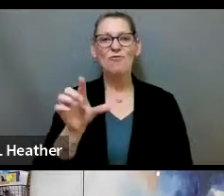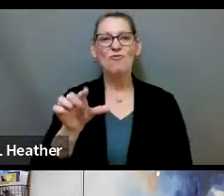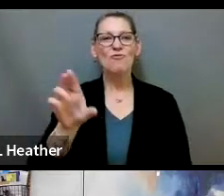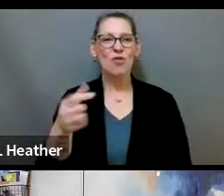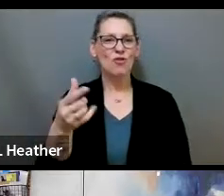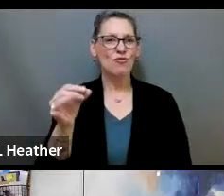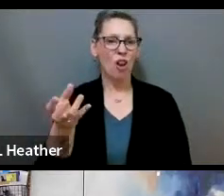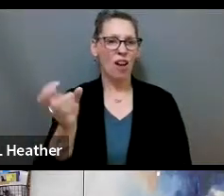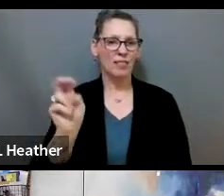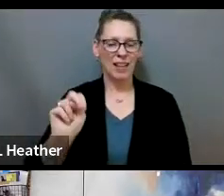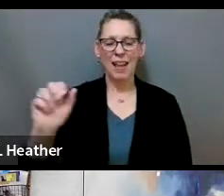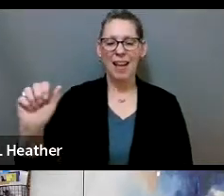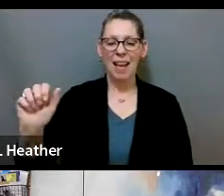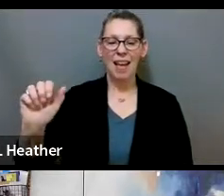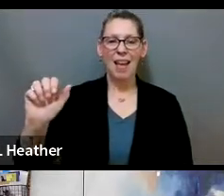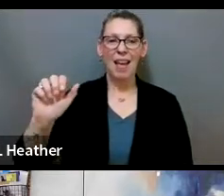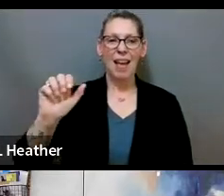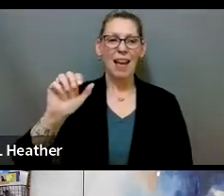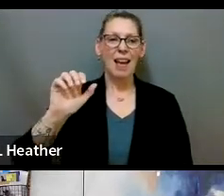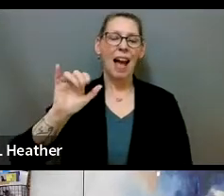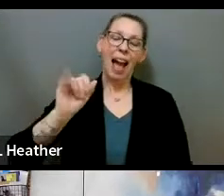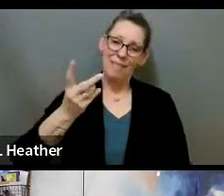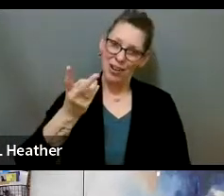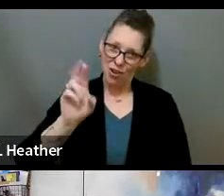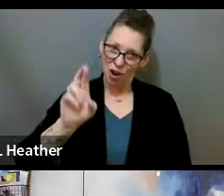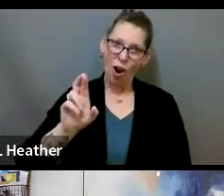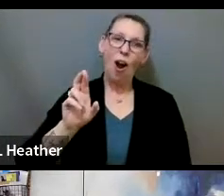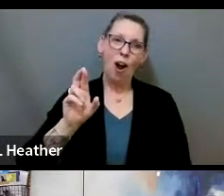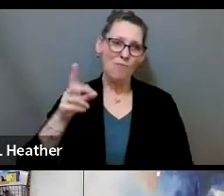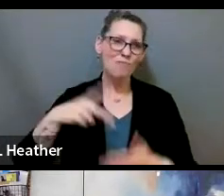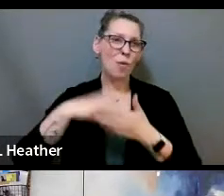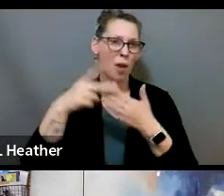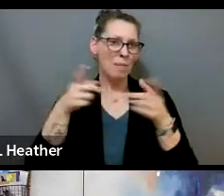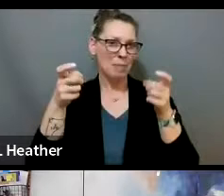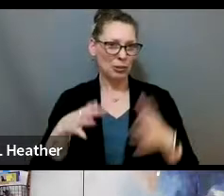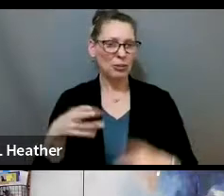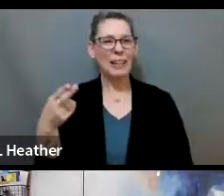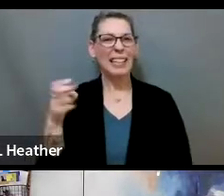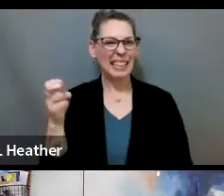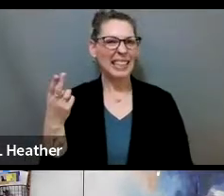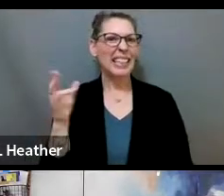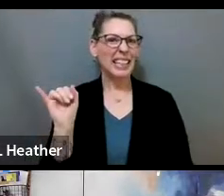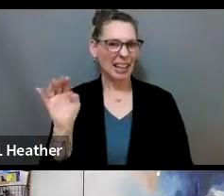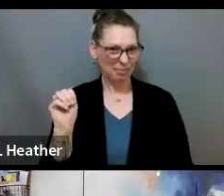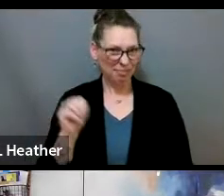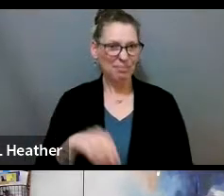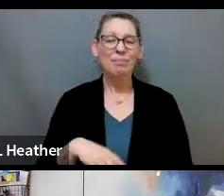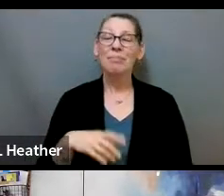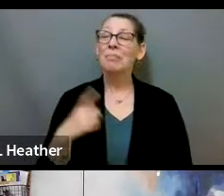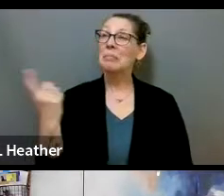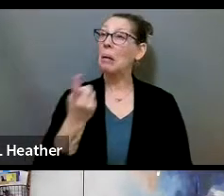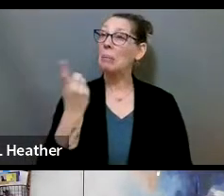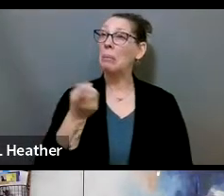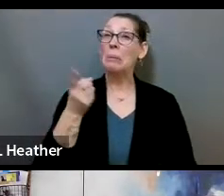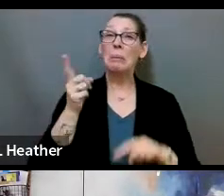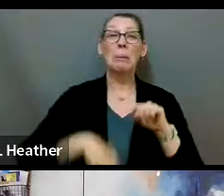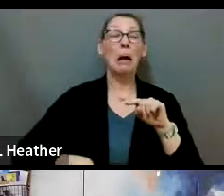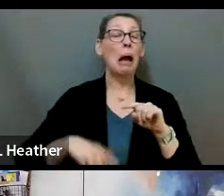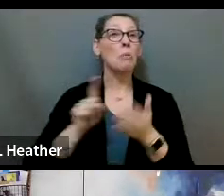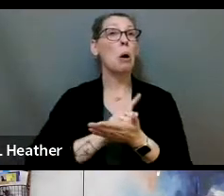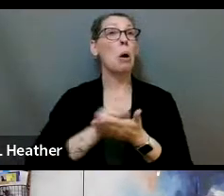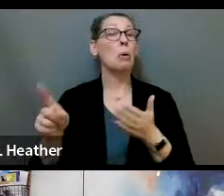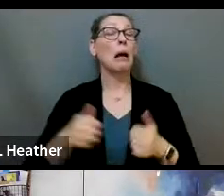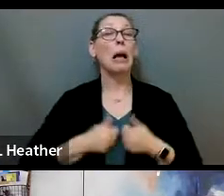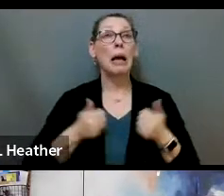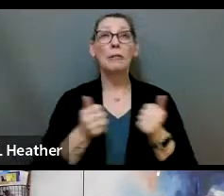IBR Program Administrator, he, him, and something I can't go a week without.